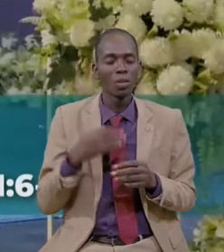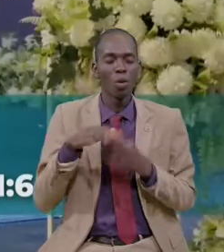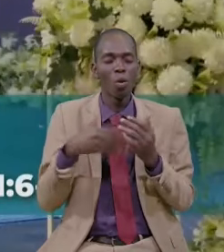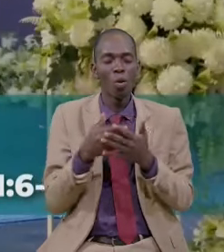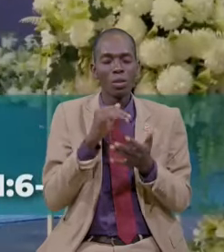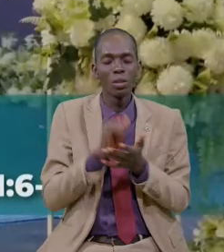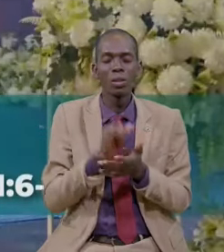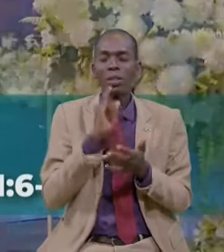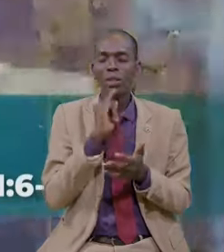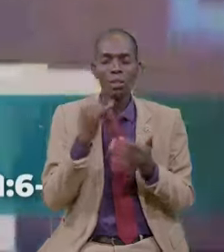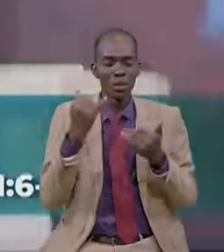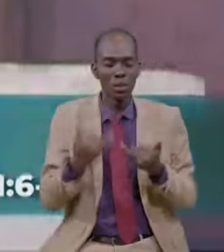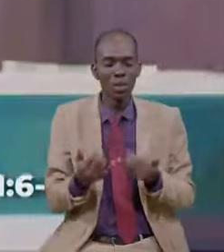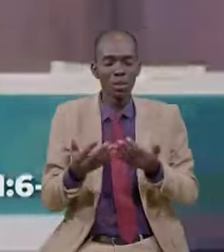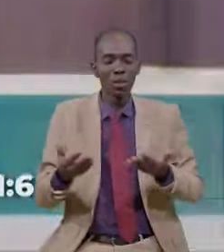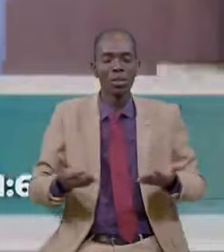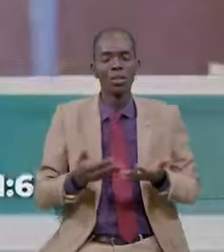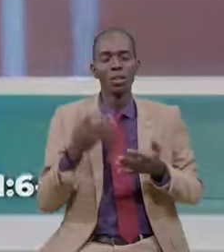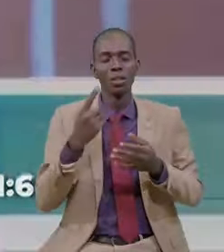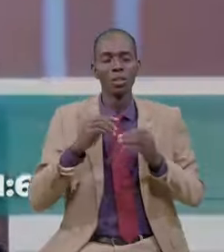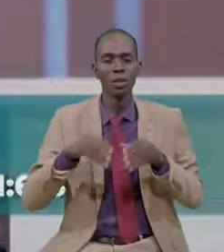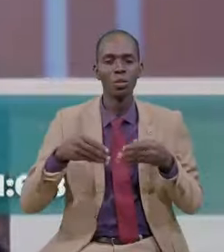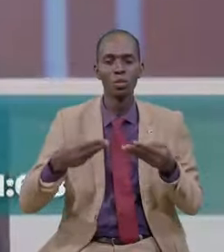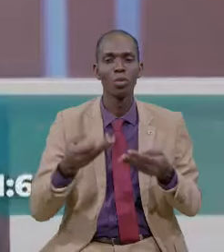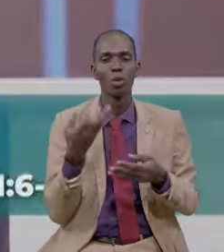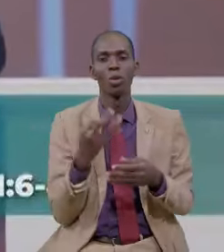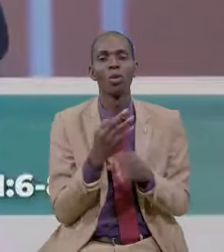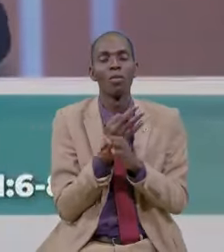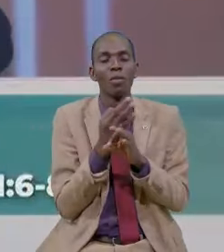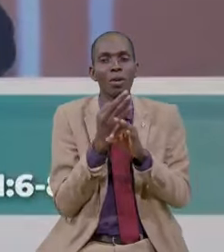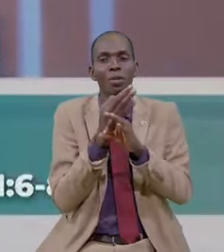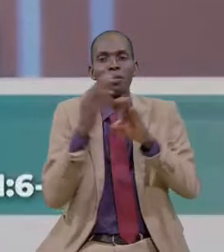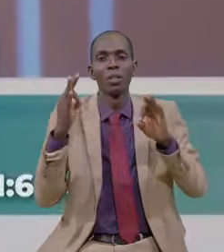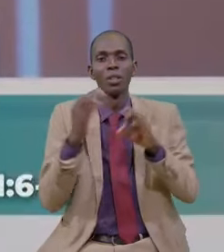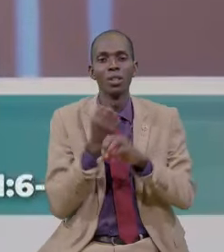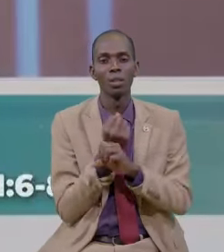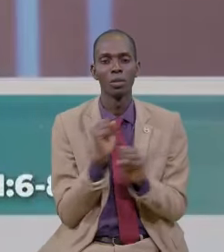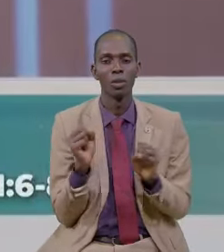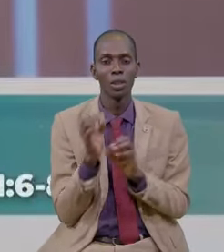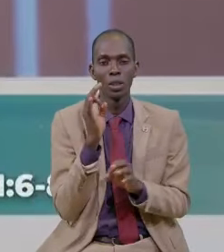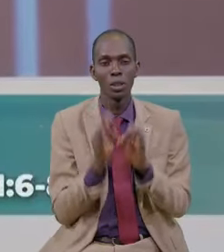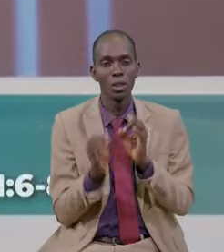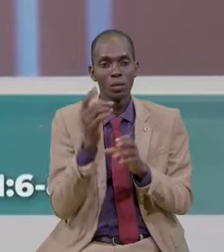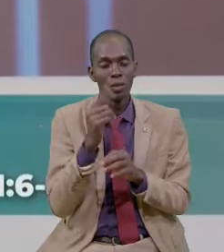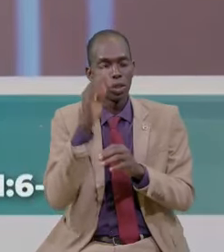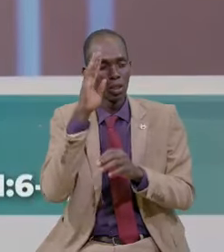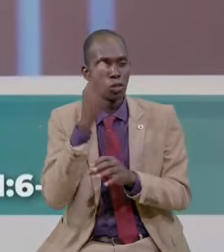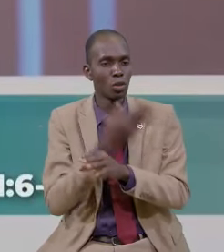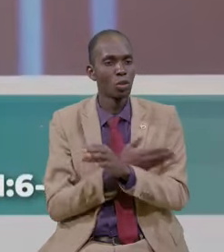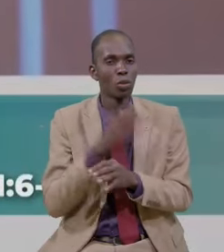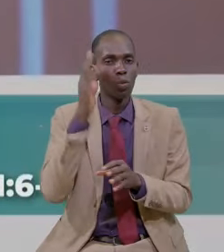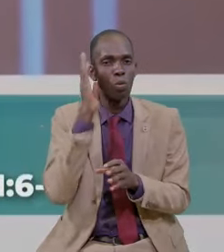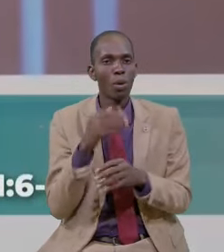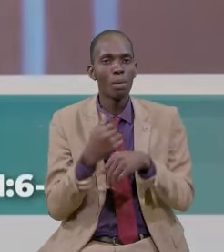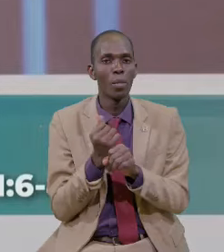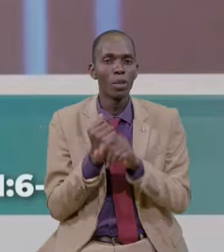the provision of free salvation. If the Son shall make you free,